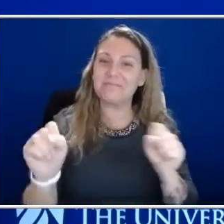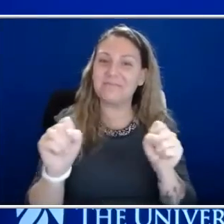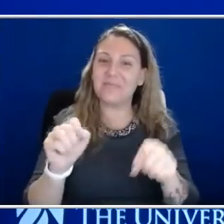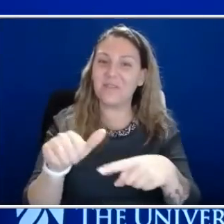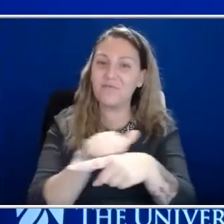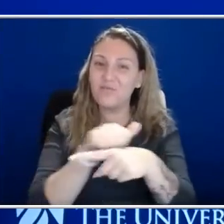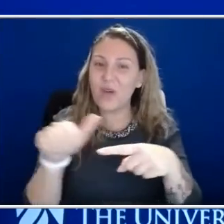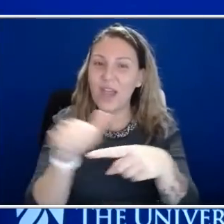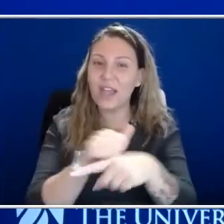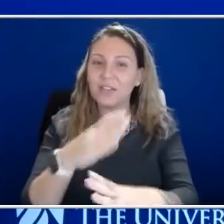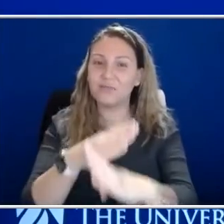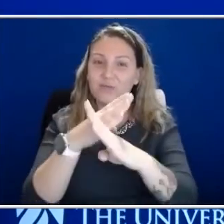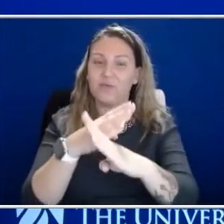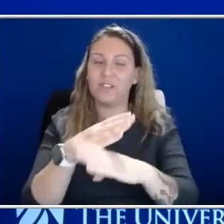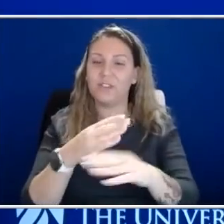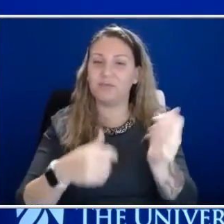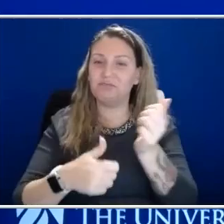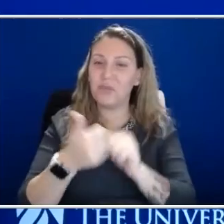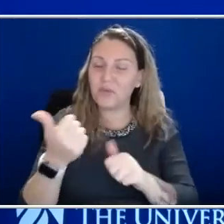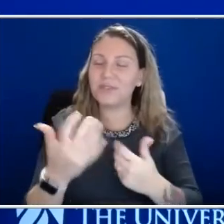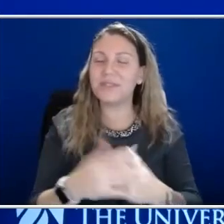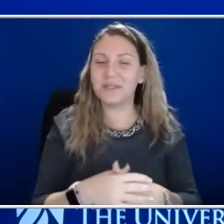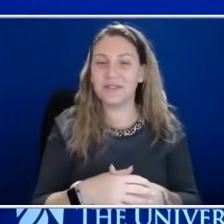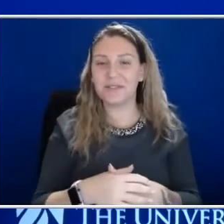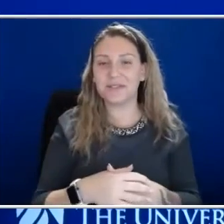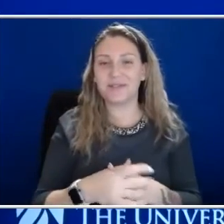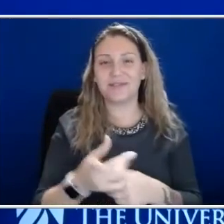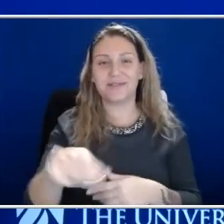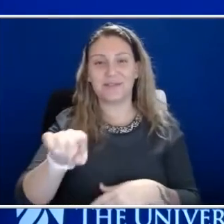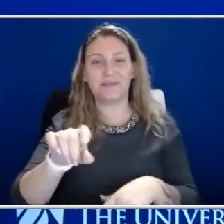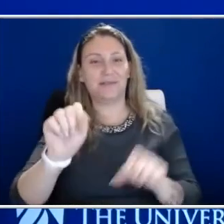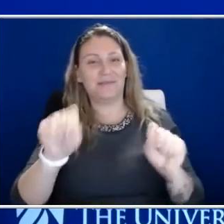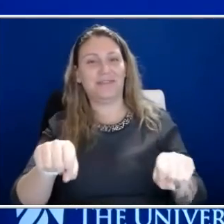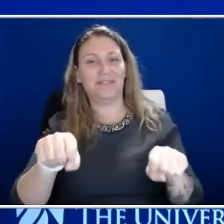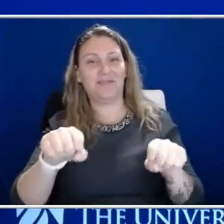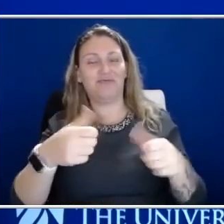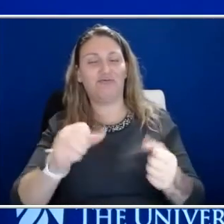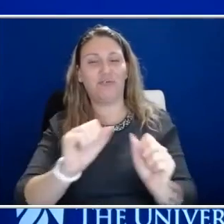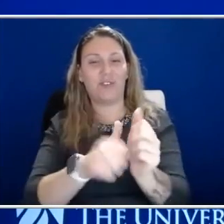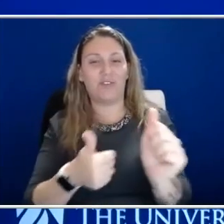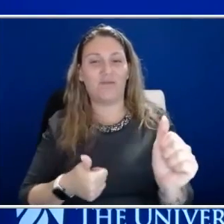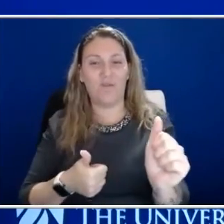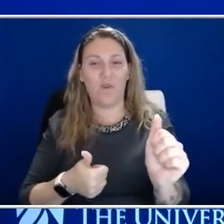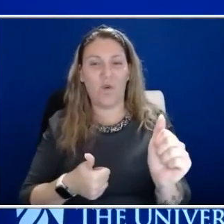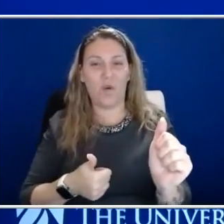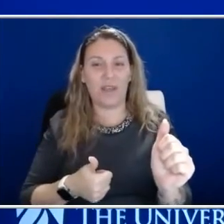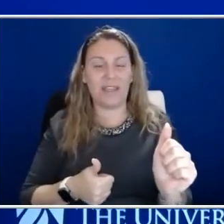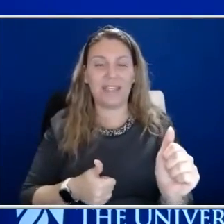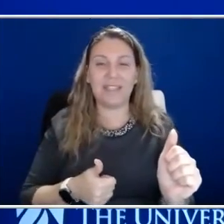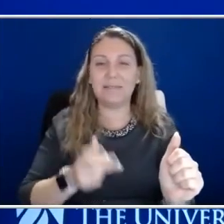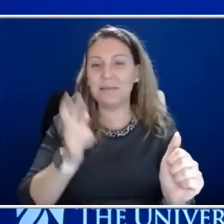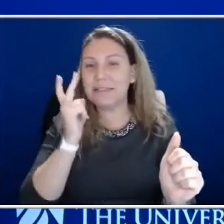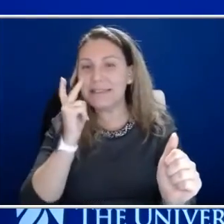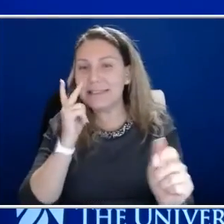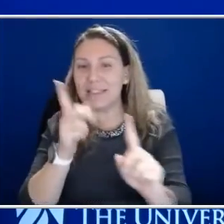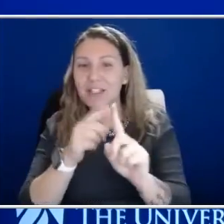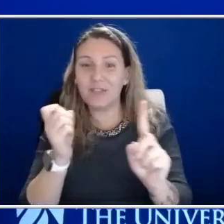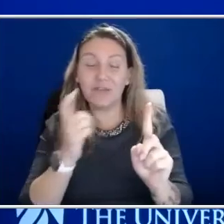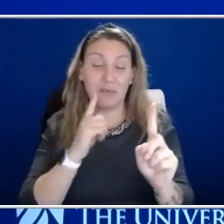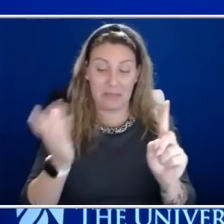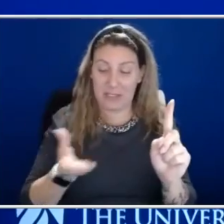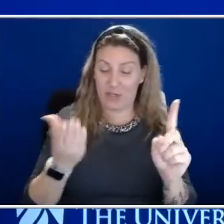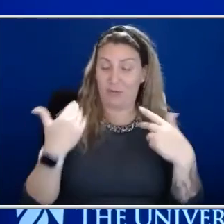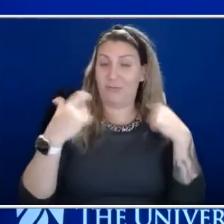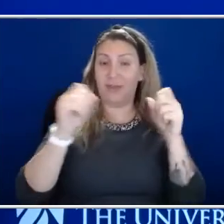prevention, most of all, so that you can try to avoid having to be seen by us here at the health system and